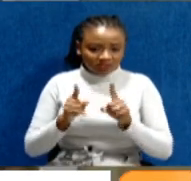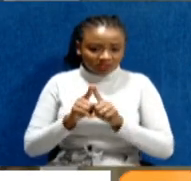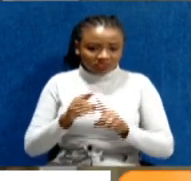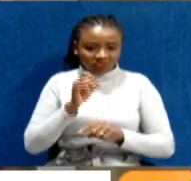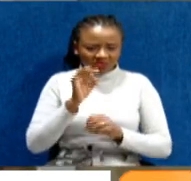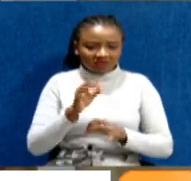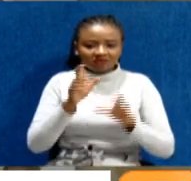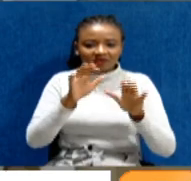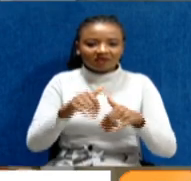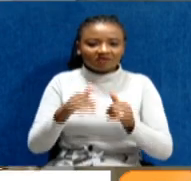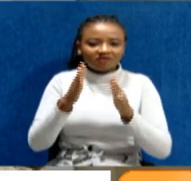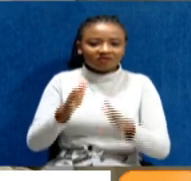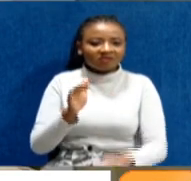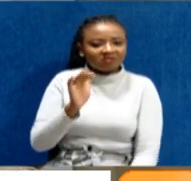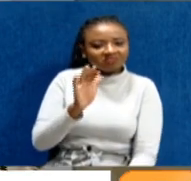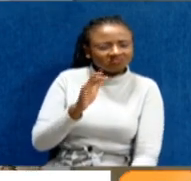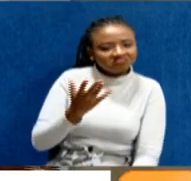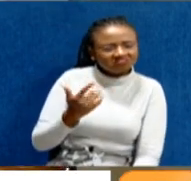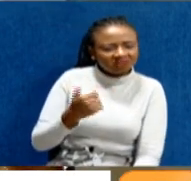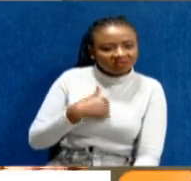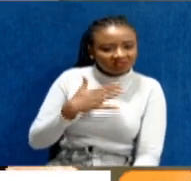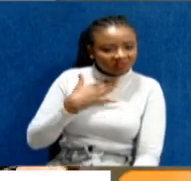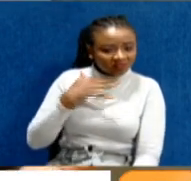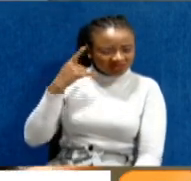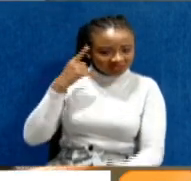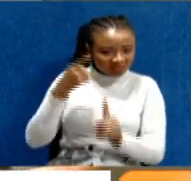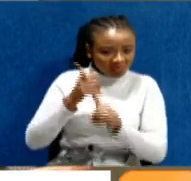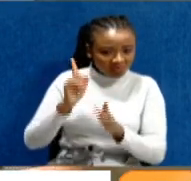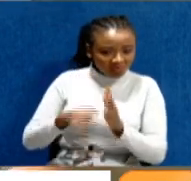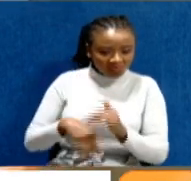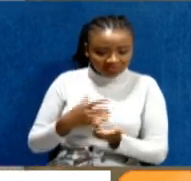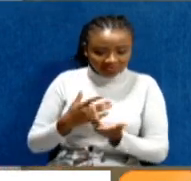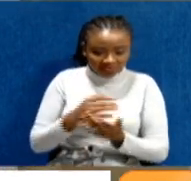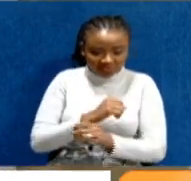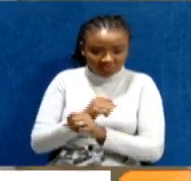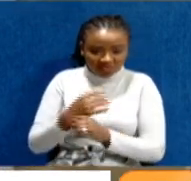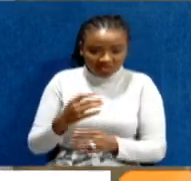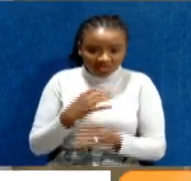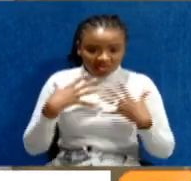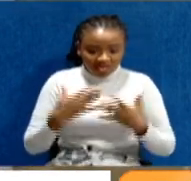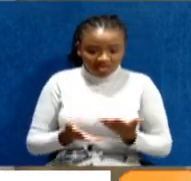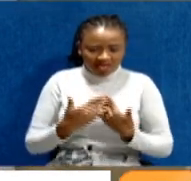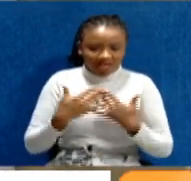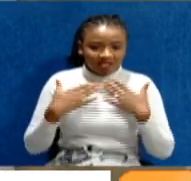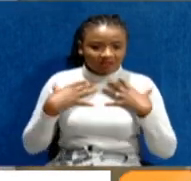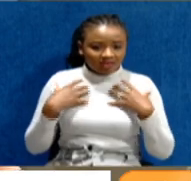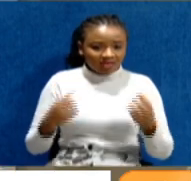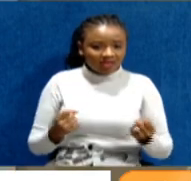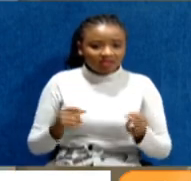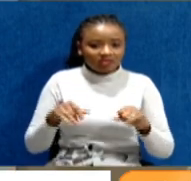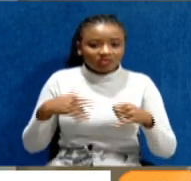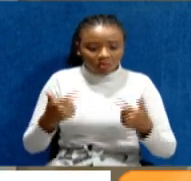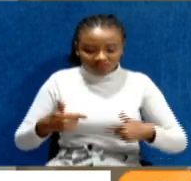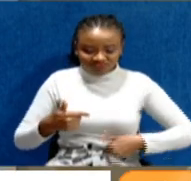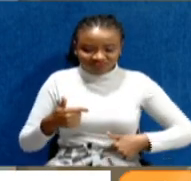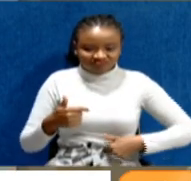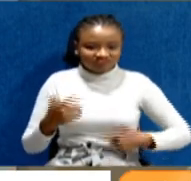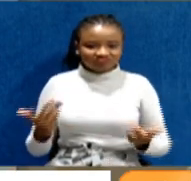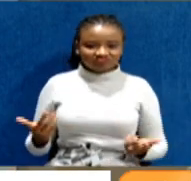asks himself, do I want to eat to fill the stomach or to look after my health? Yeah. So it's either way, you look after your health or you